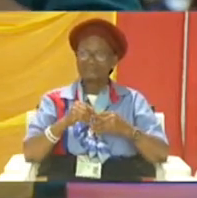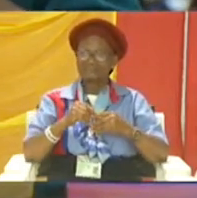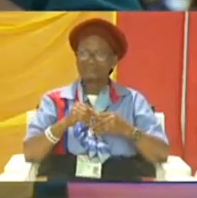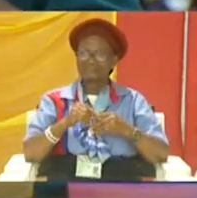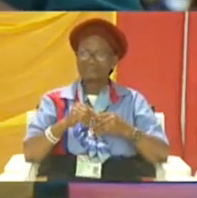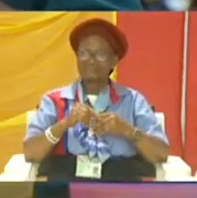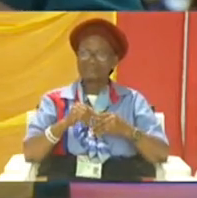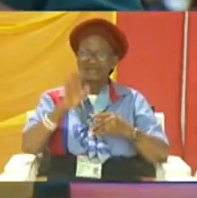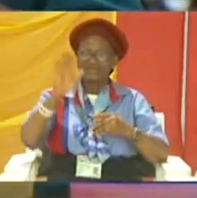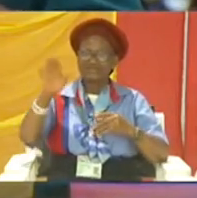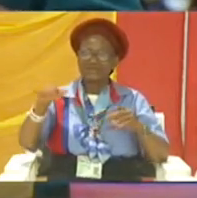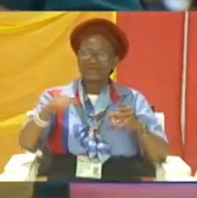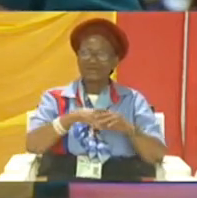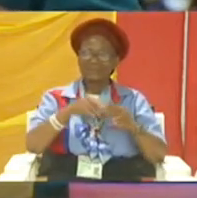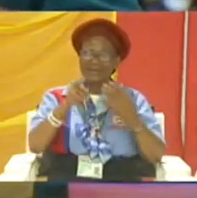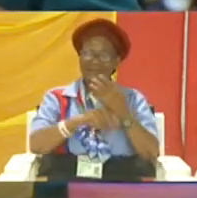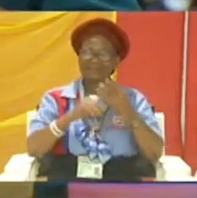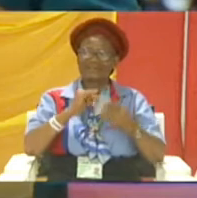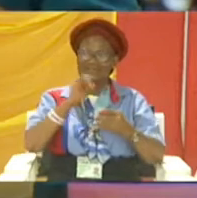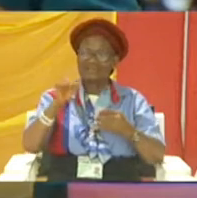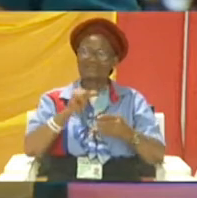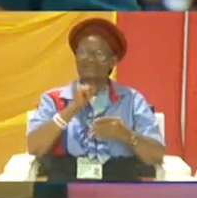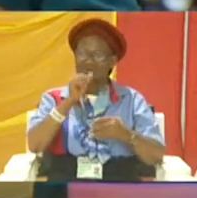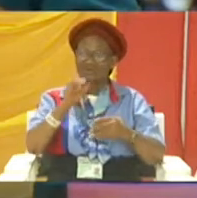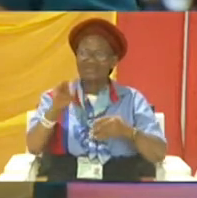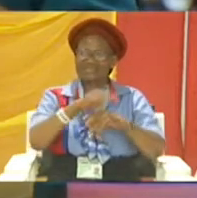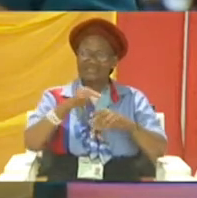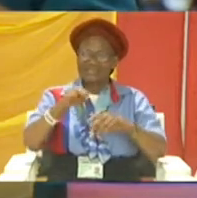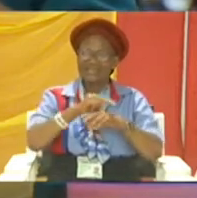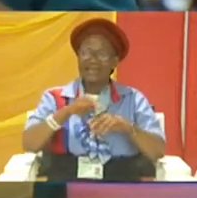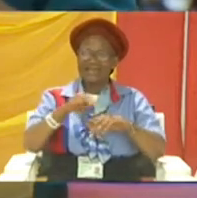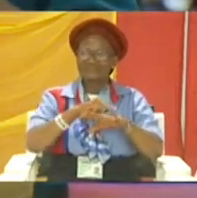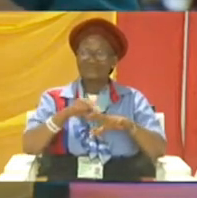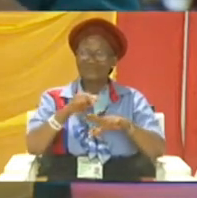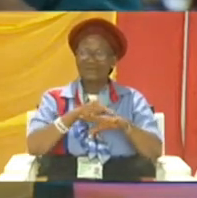Your barrenness is not natural. The